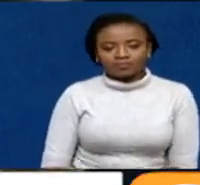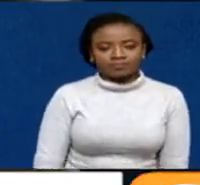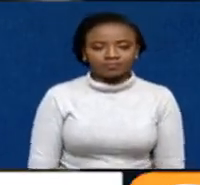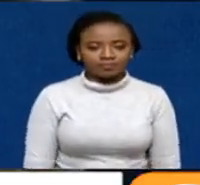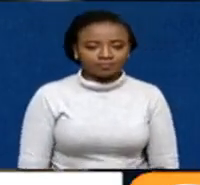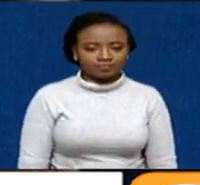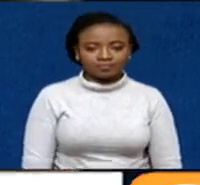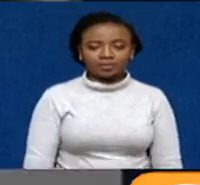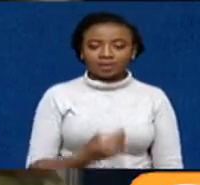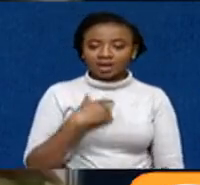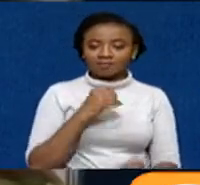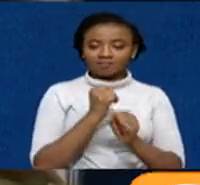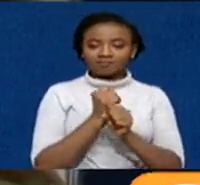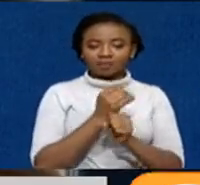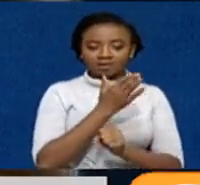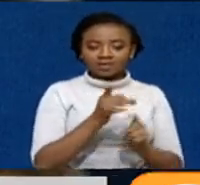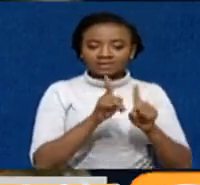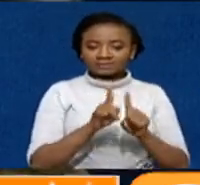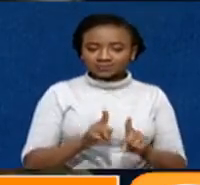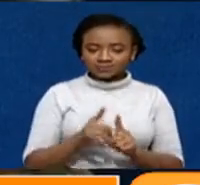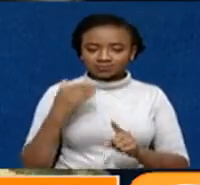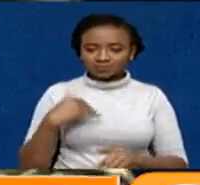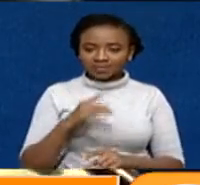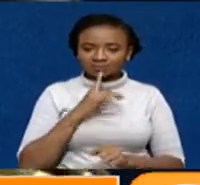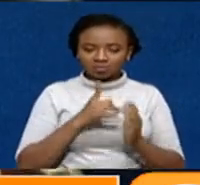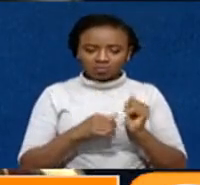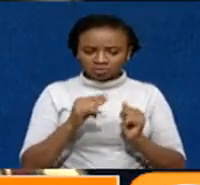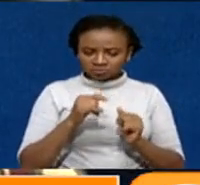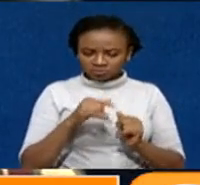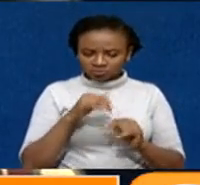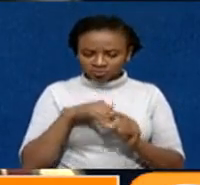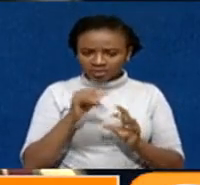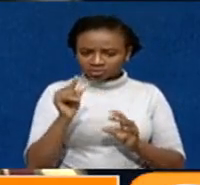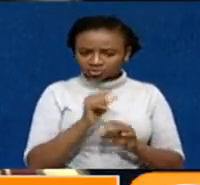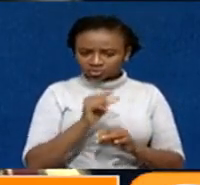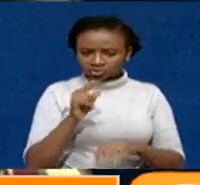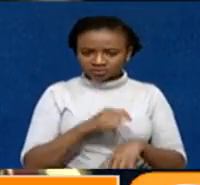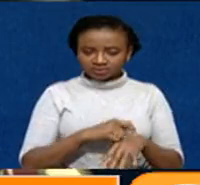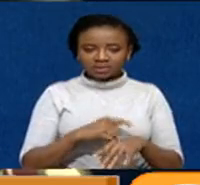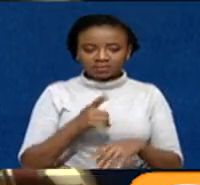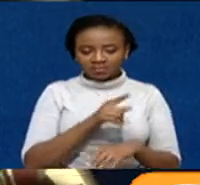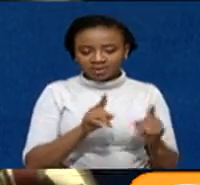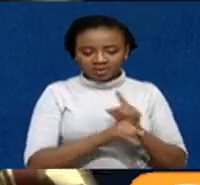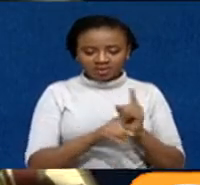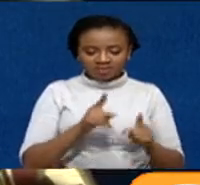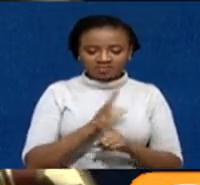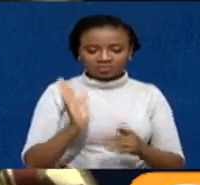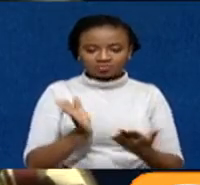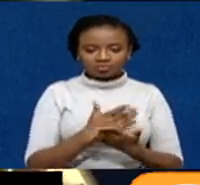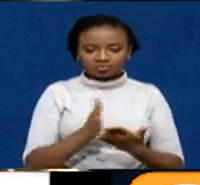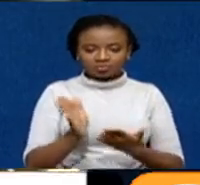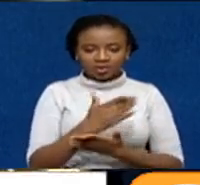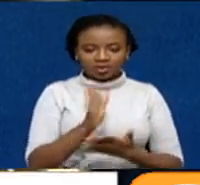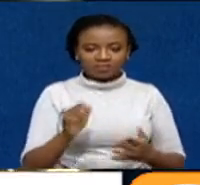Kuna kazi ambayo inafanyika, na vile nilisema kwamba within a short time tutakuwa tumeclear hiyo mali of all those